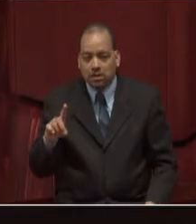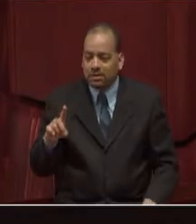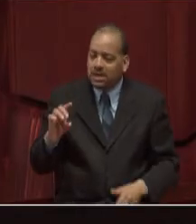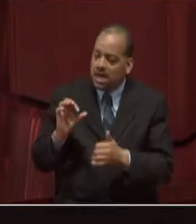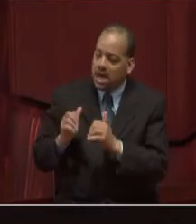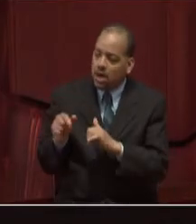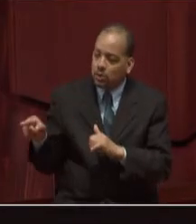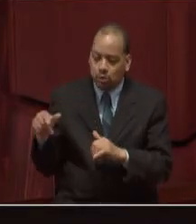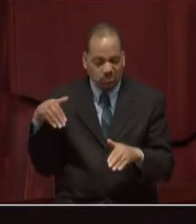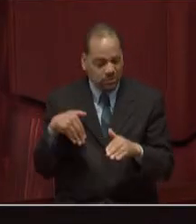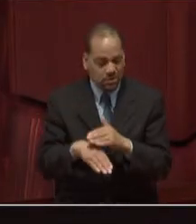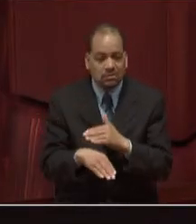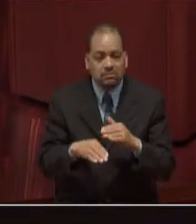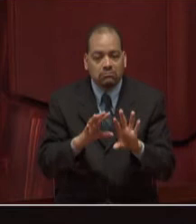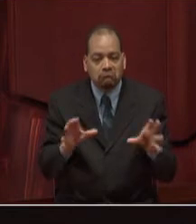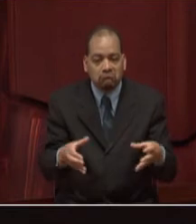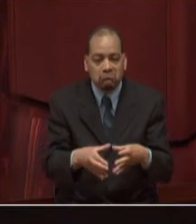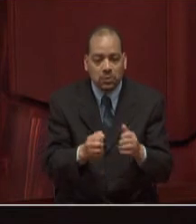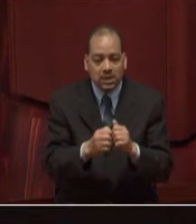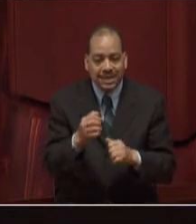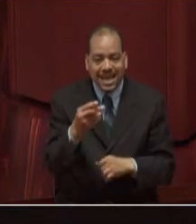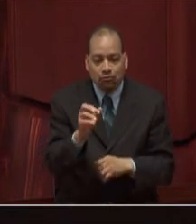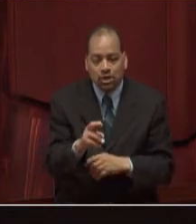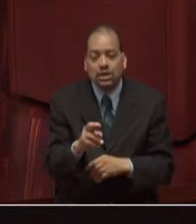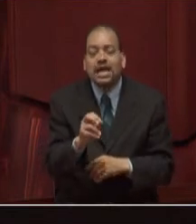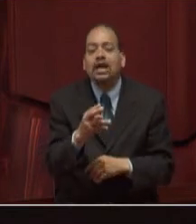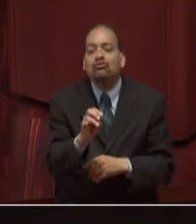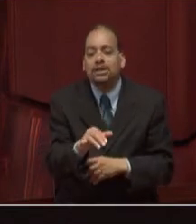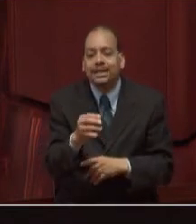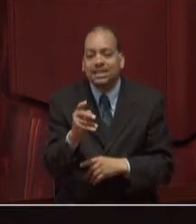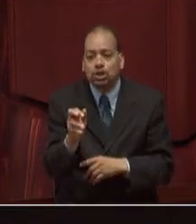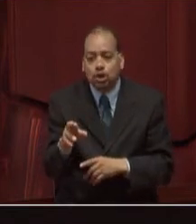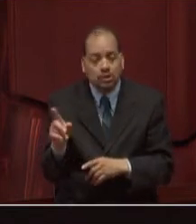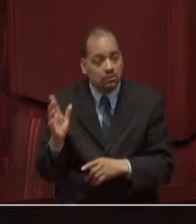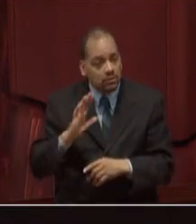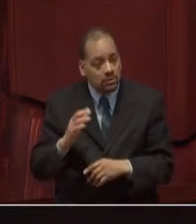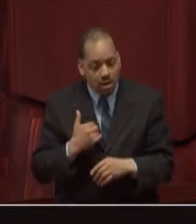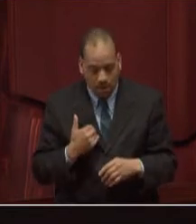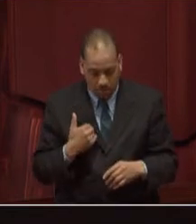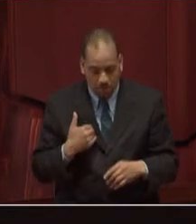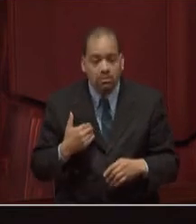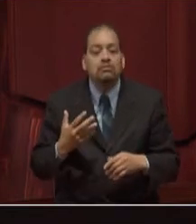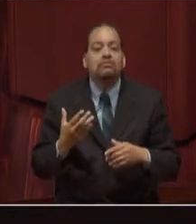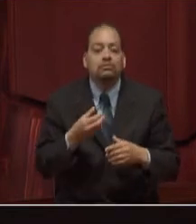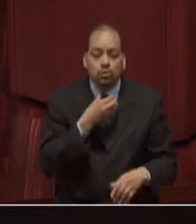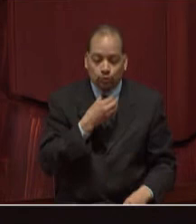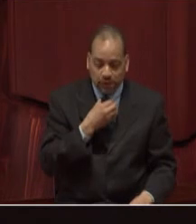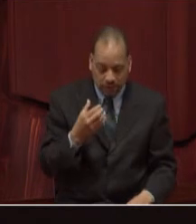innermost sanctum? Well, I was a Marine officer at the time. on active duty, and I'd spent a